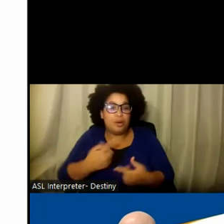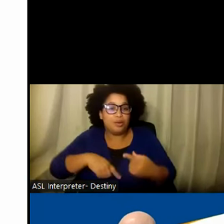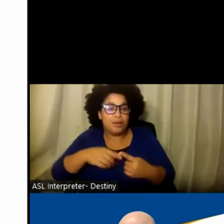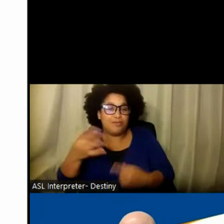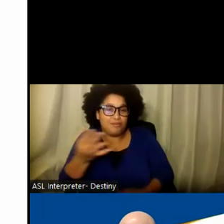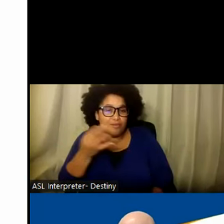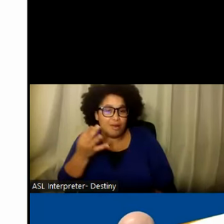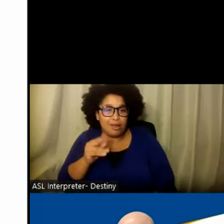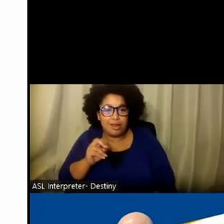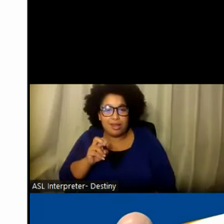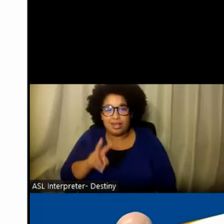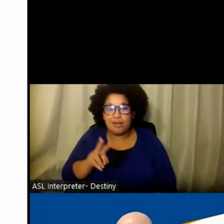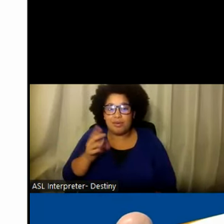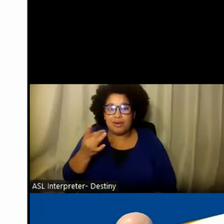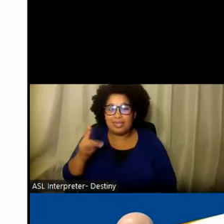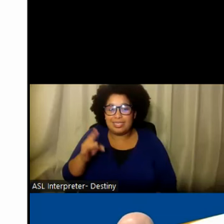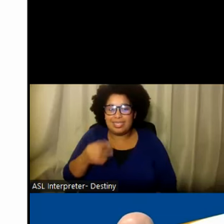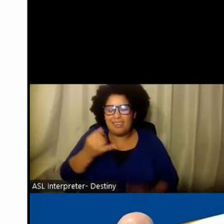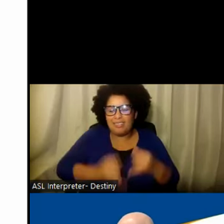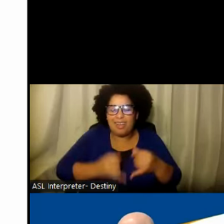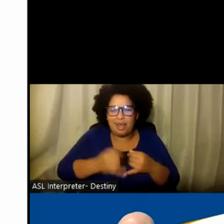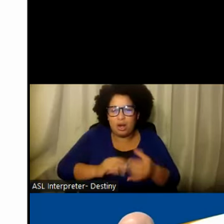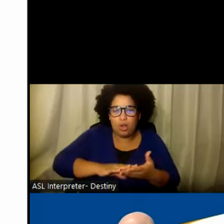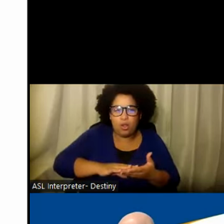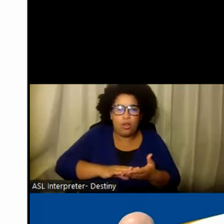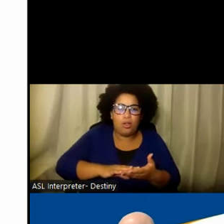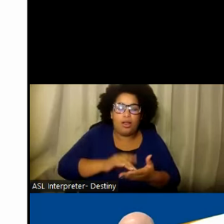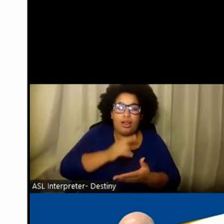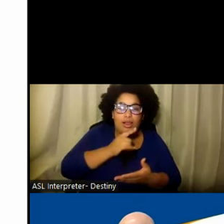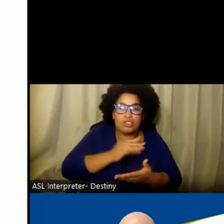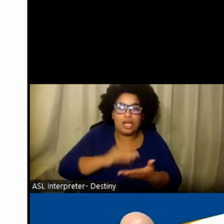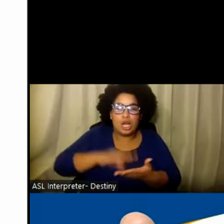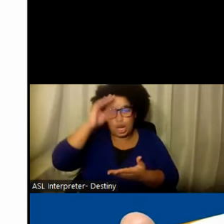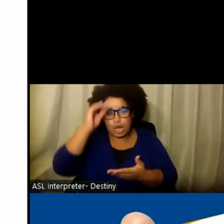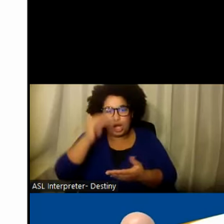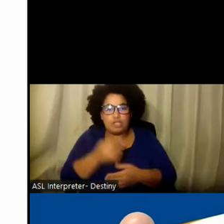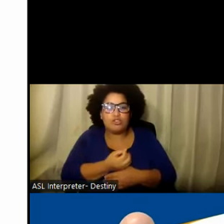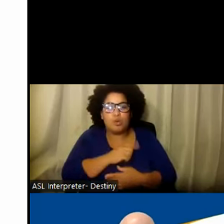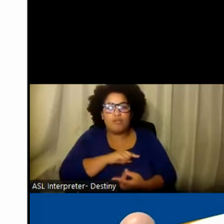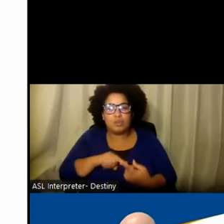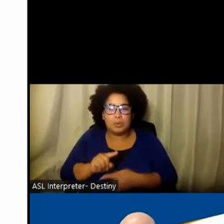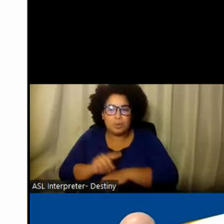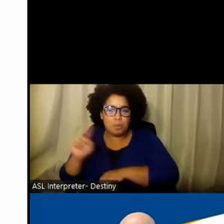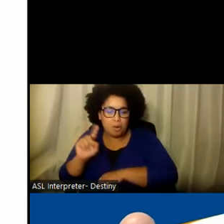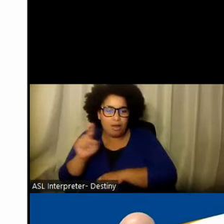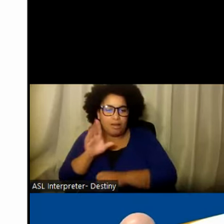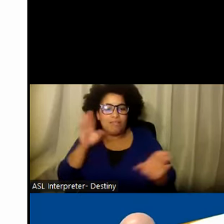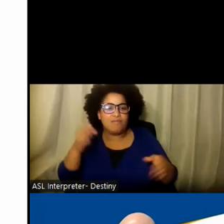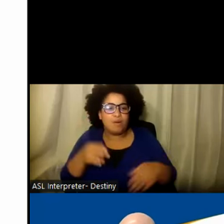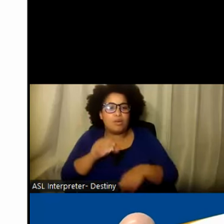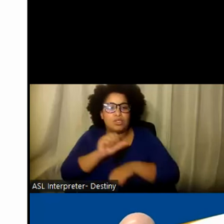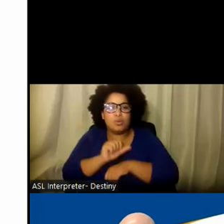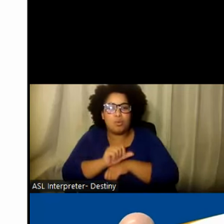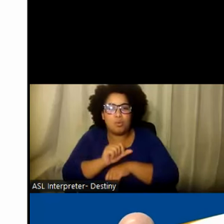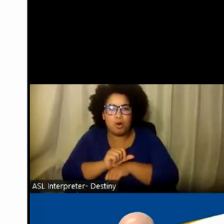Friday for our final lunch and learn as well. It is Friday from 12 to 1. We will be focusing on the workforce component